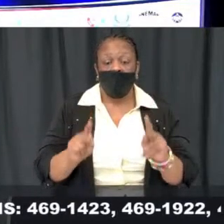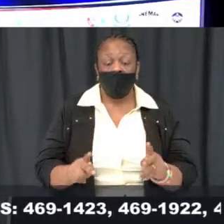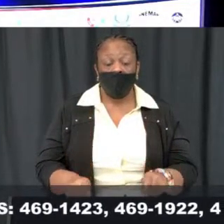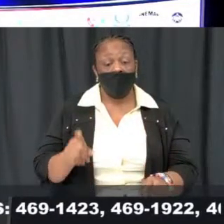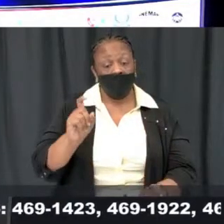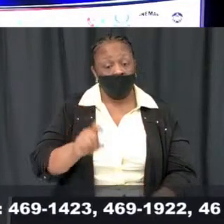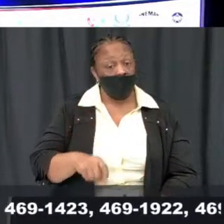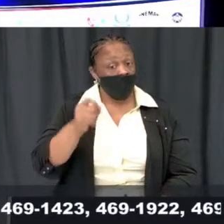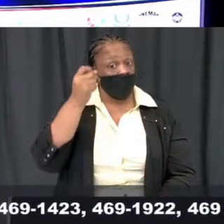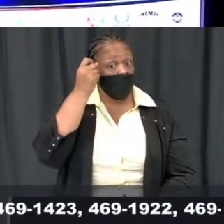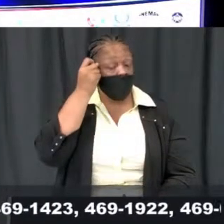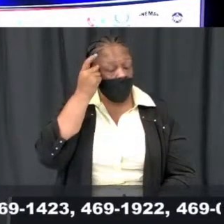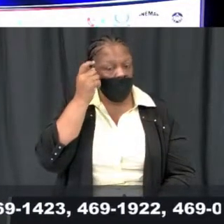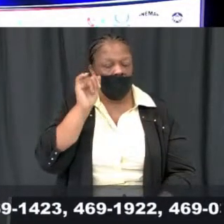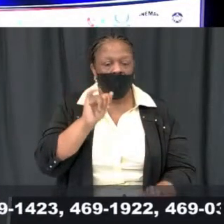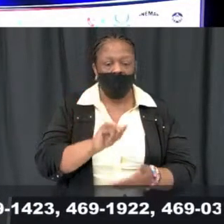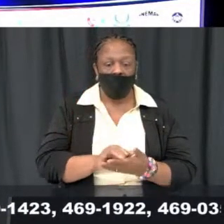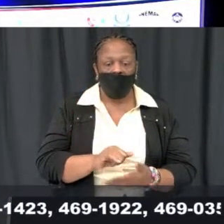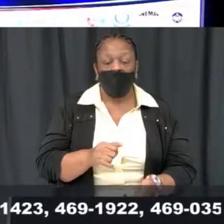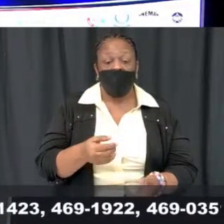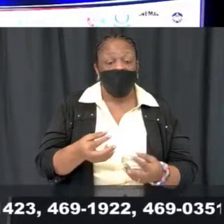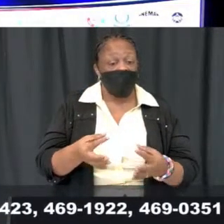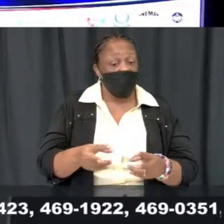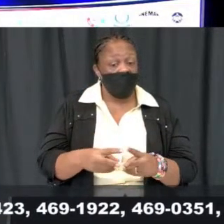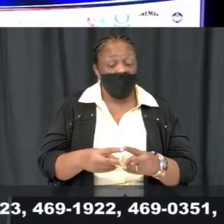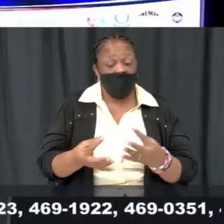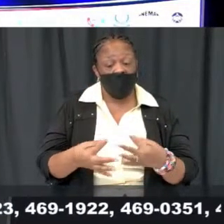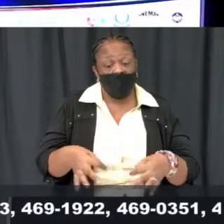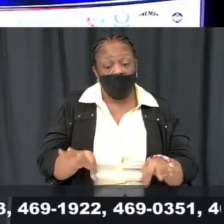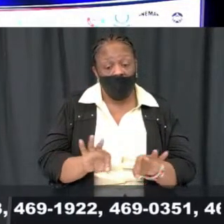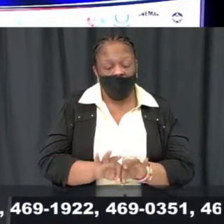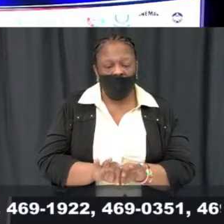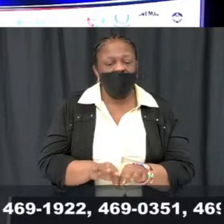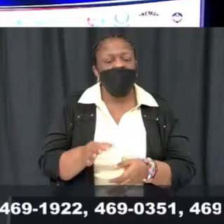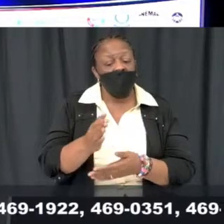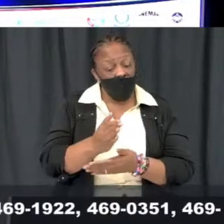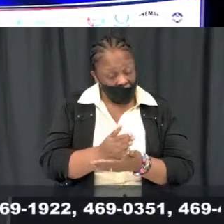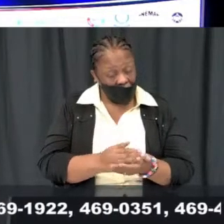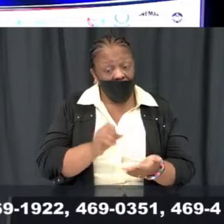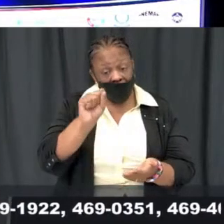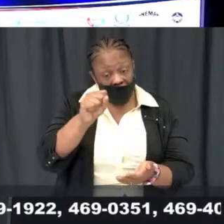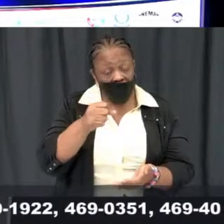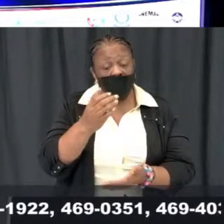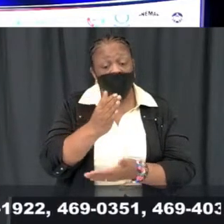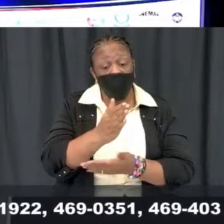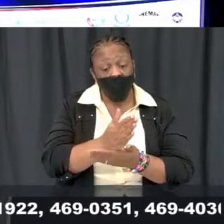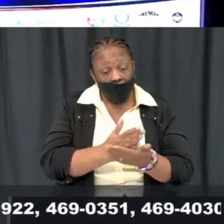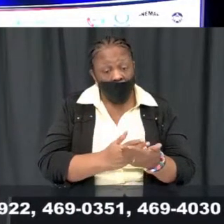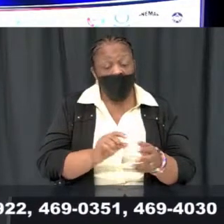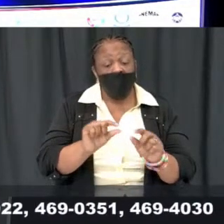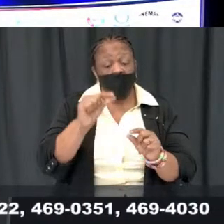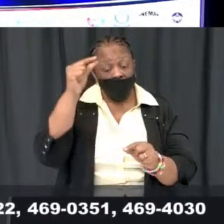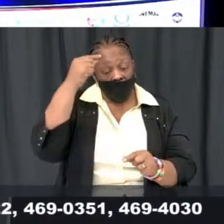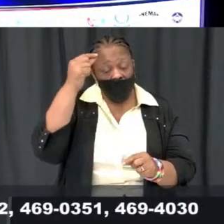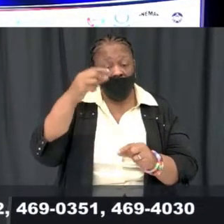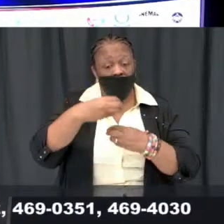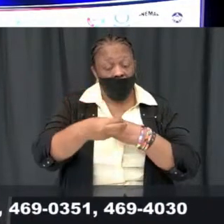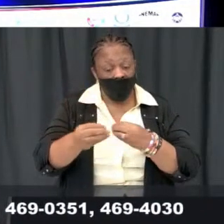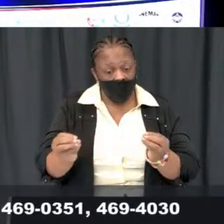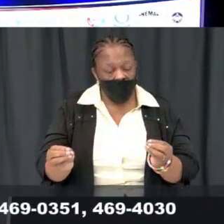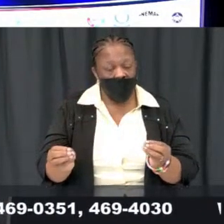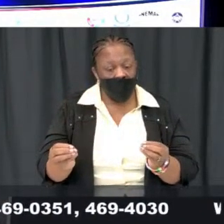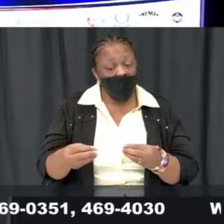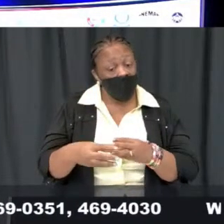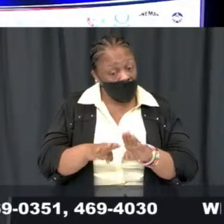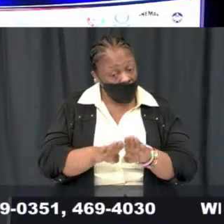So yes, there will be government offices that are open, that require to get the functions of government to